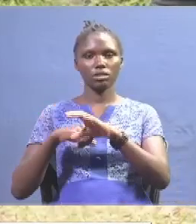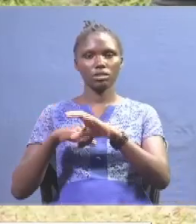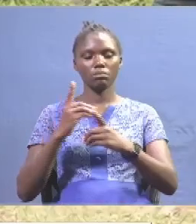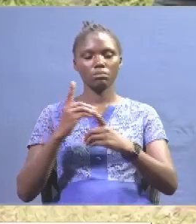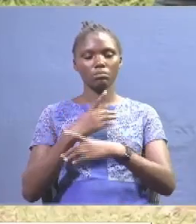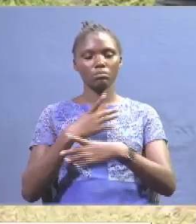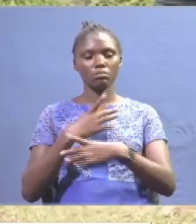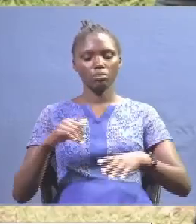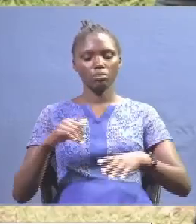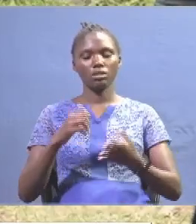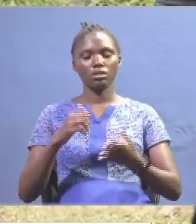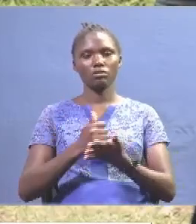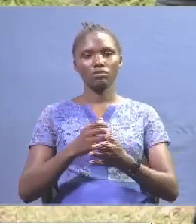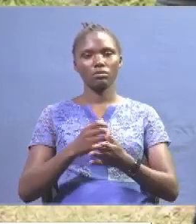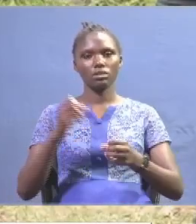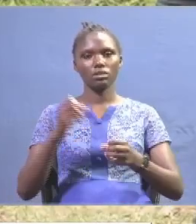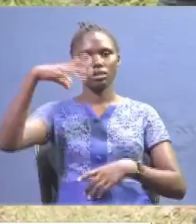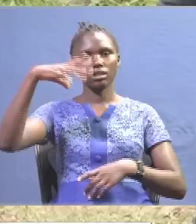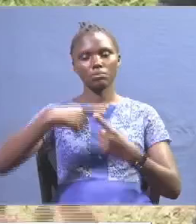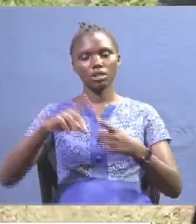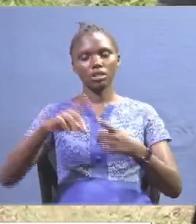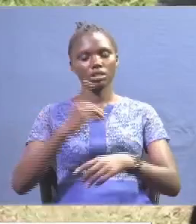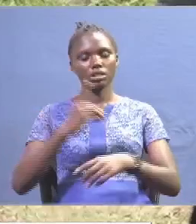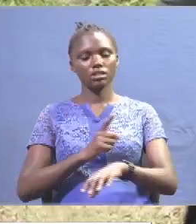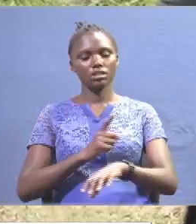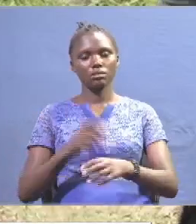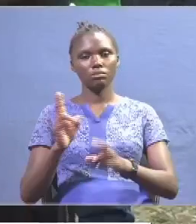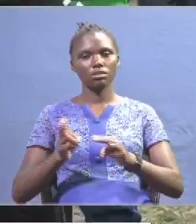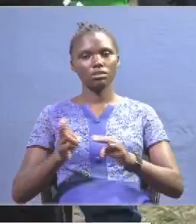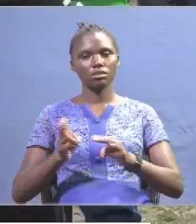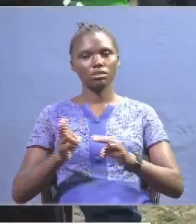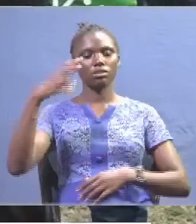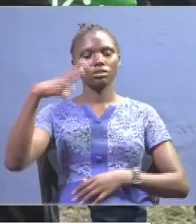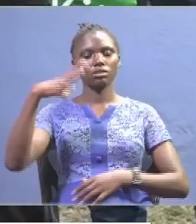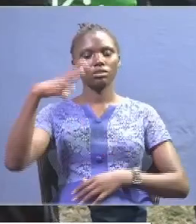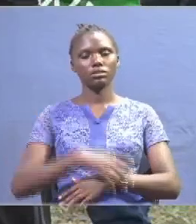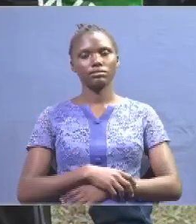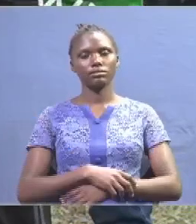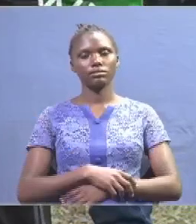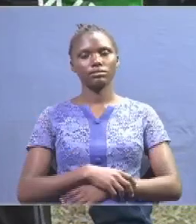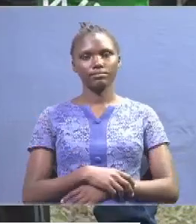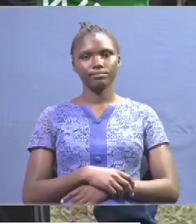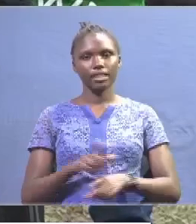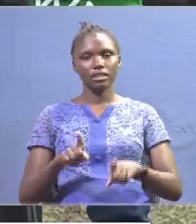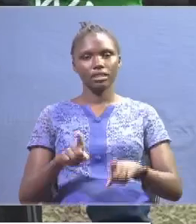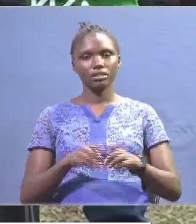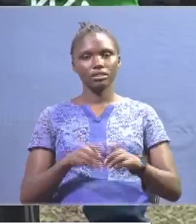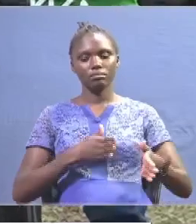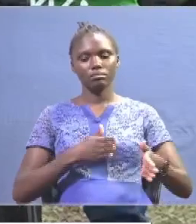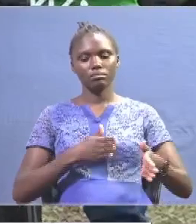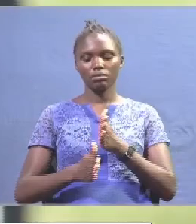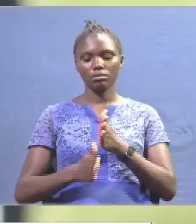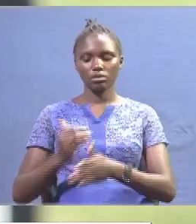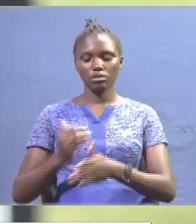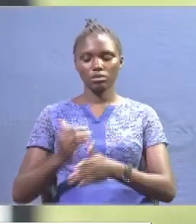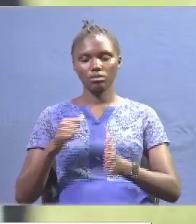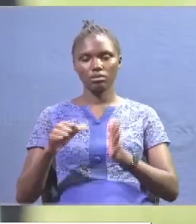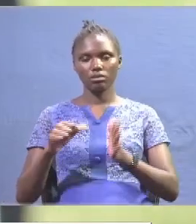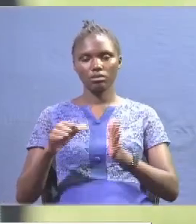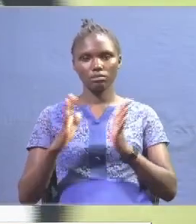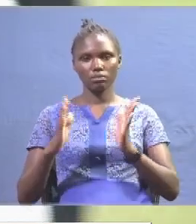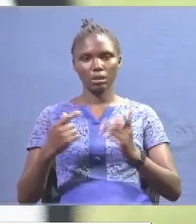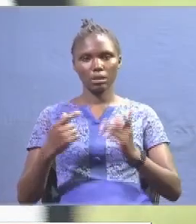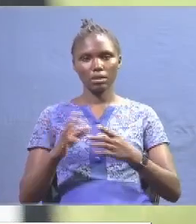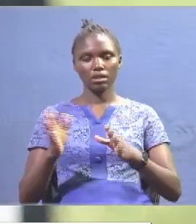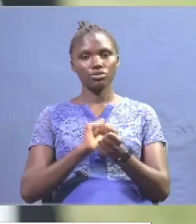people are in the room, and during the day we have natural lighting. However, the program faces challenges, including the impacts